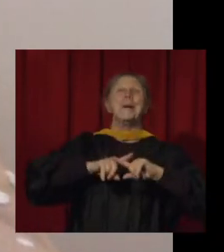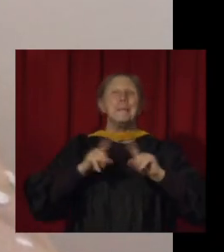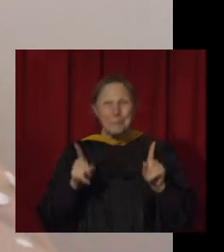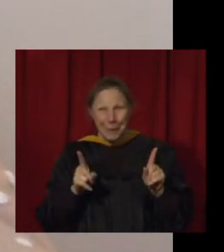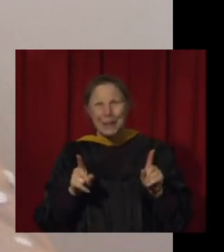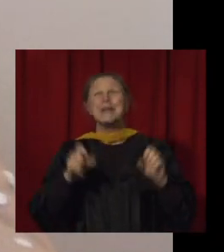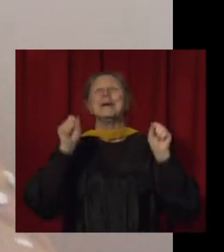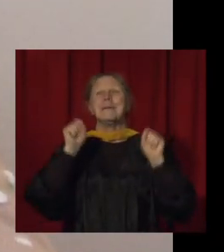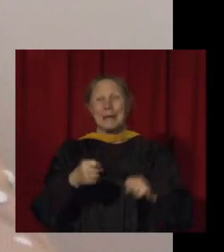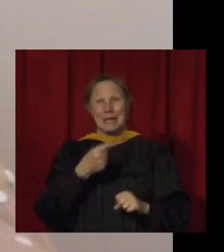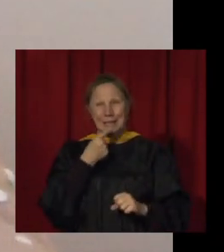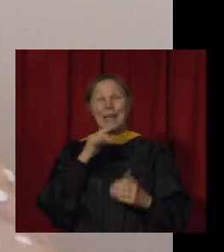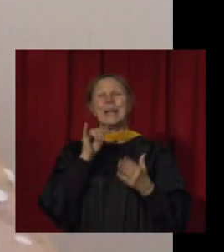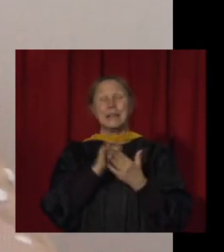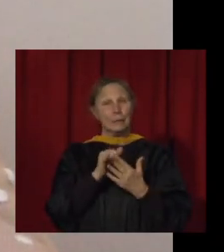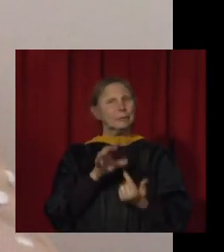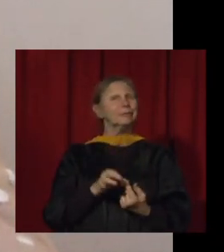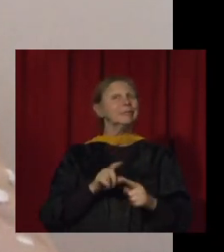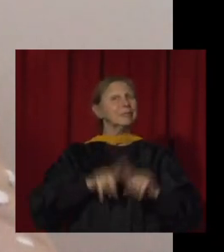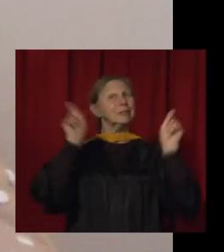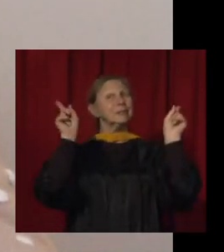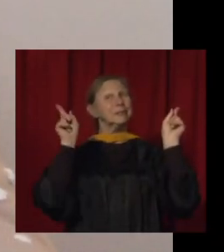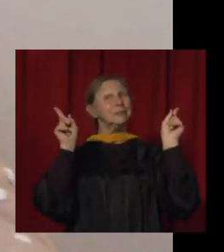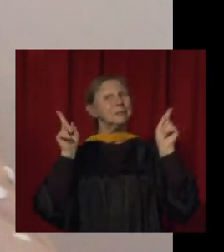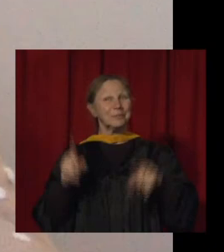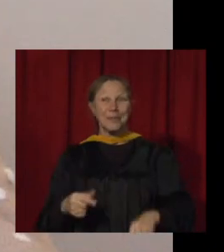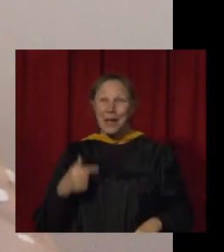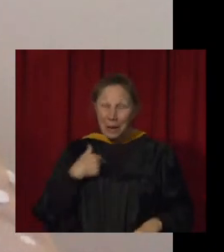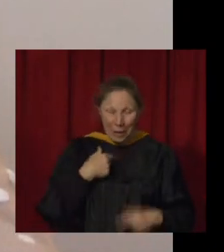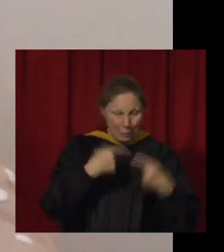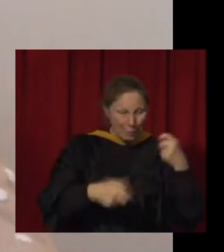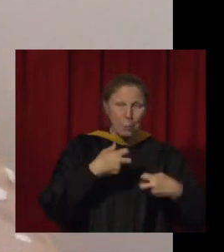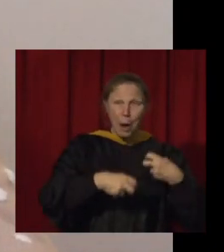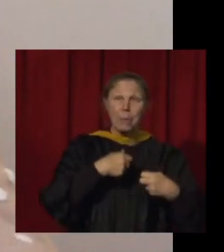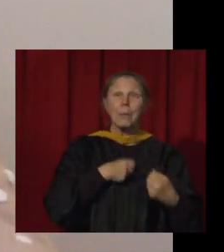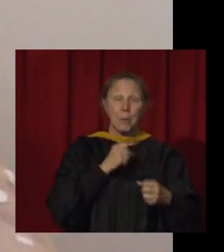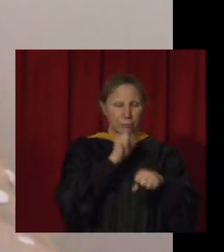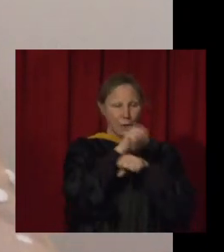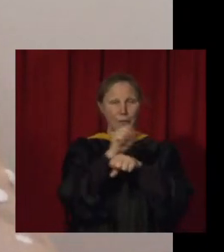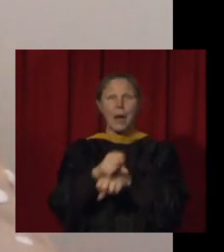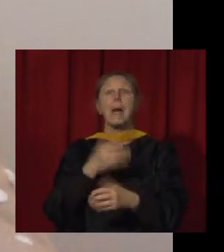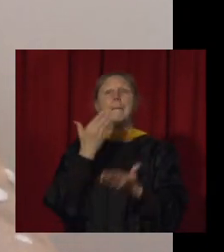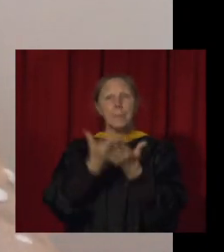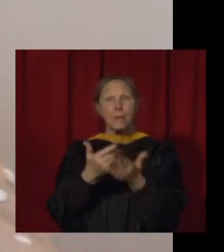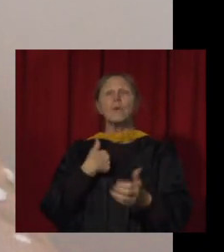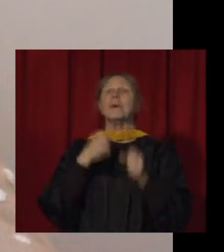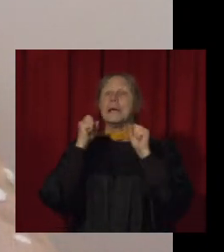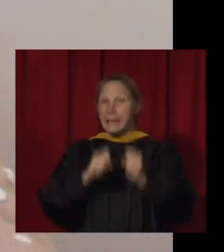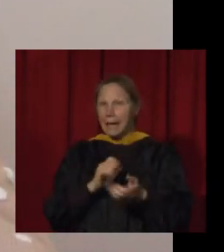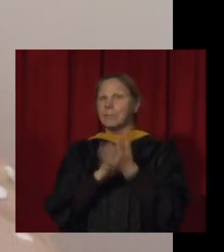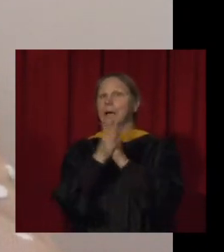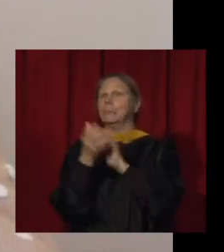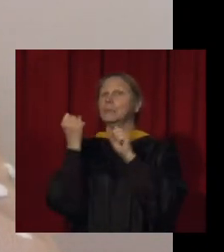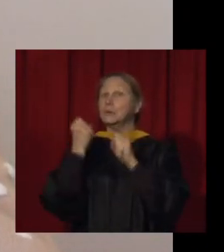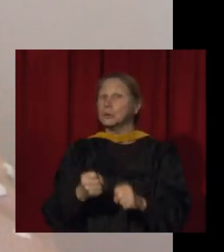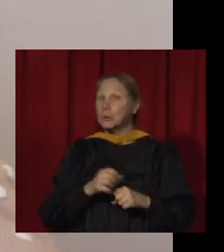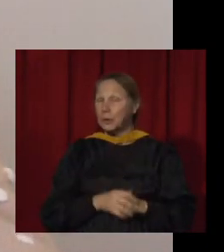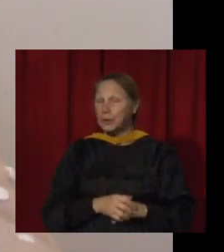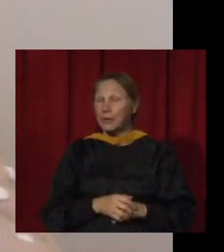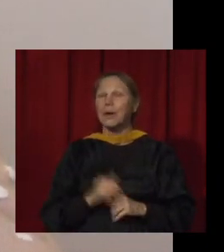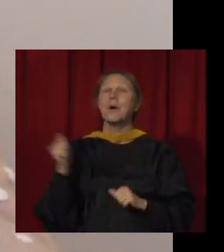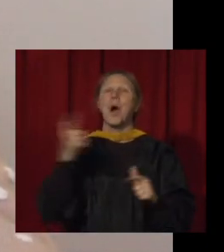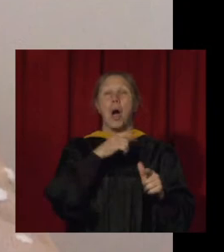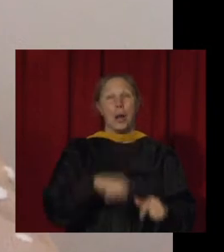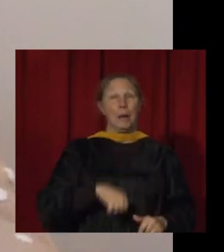can definitely say it was unique. We overcame the difficulties and proved to ourselves how strong we could be. We should all